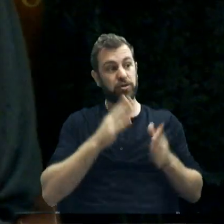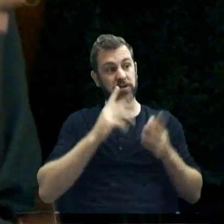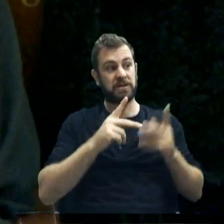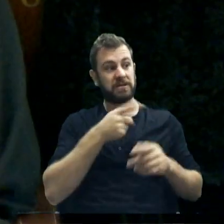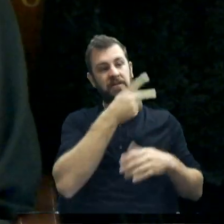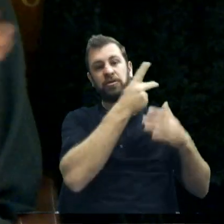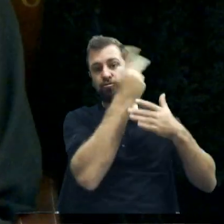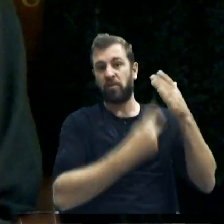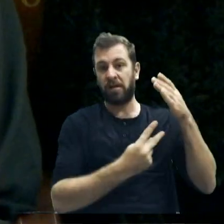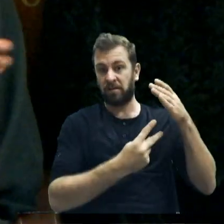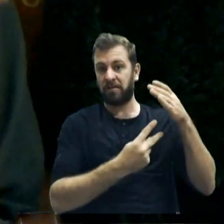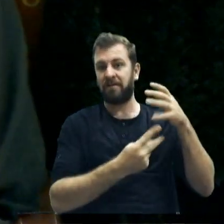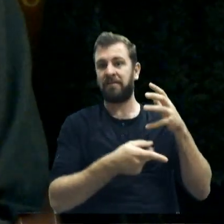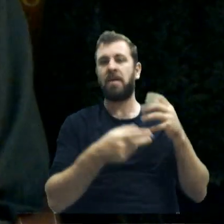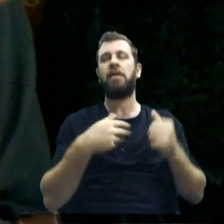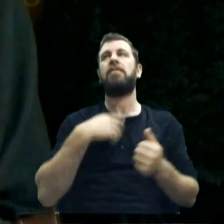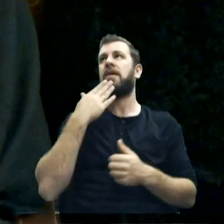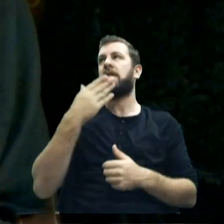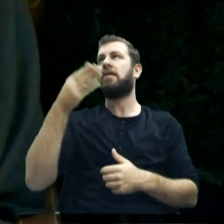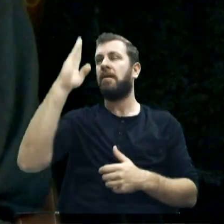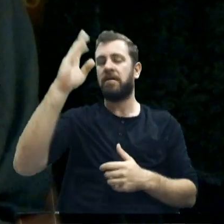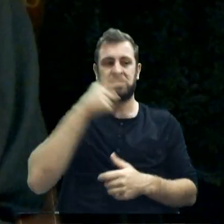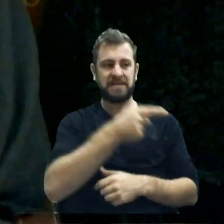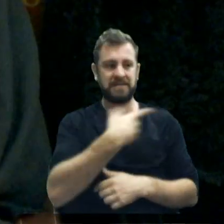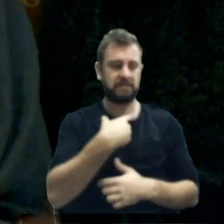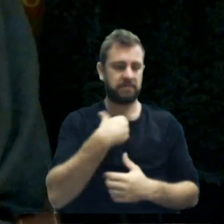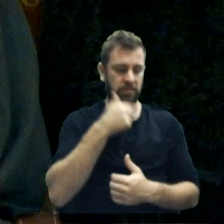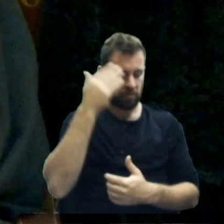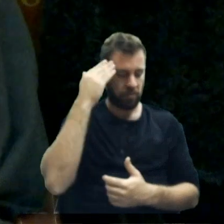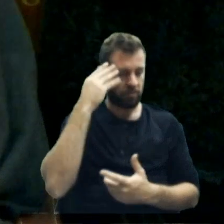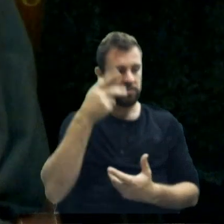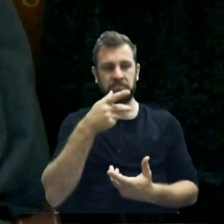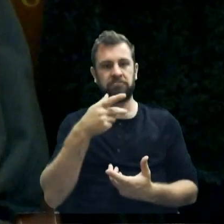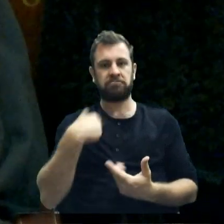and keep moving. Don't worry about the guy beside you.